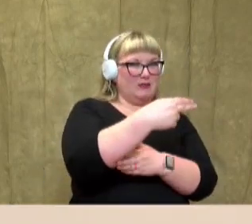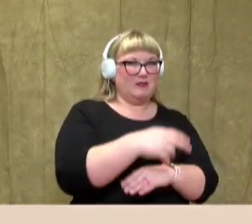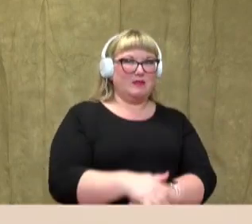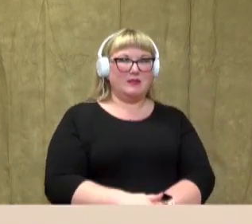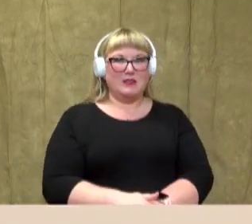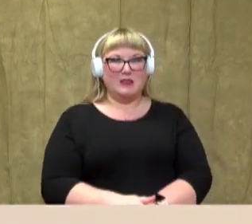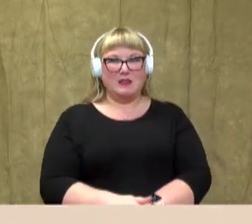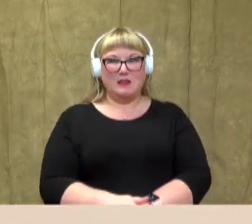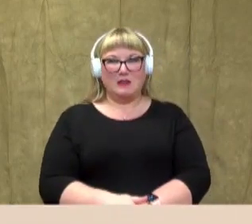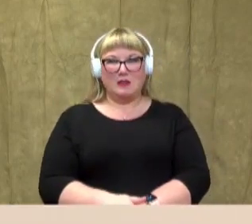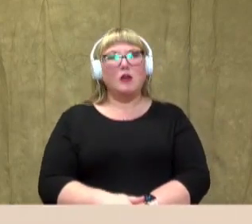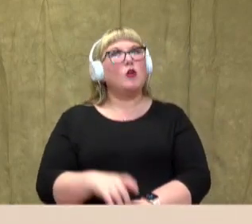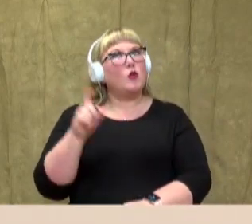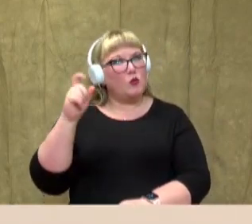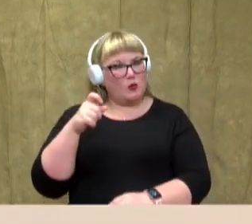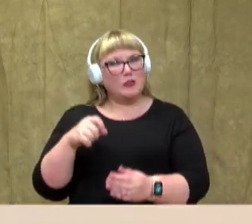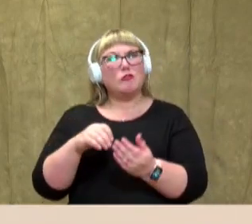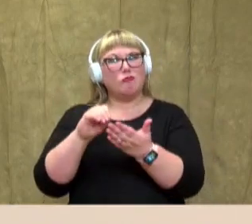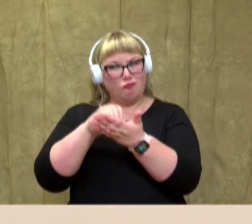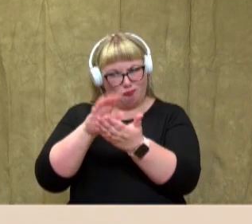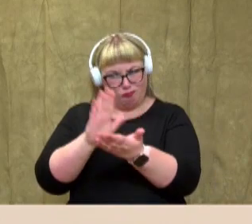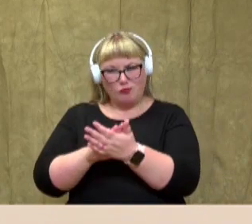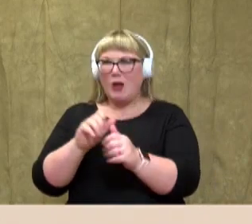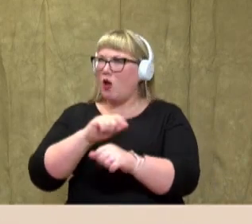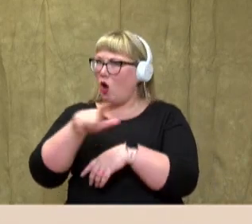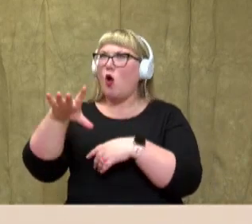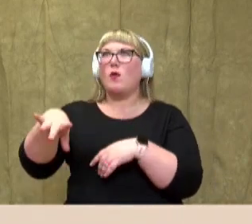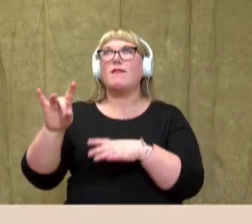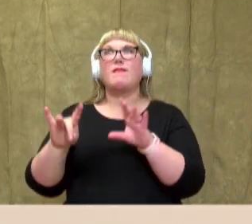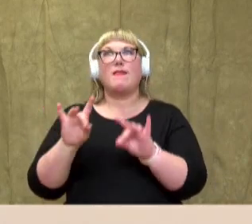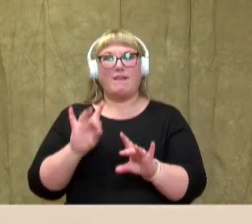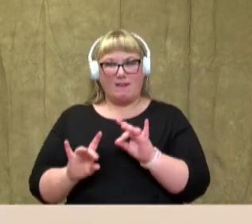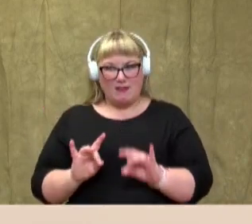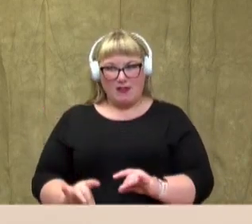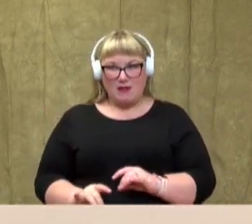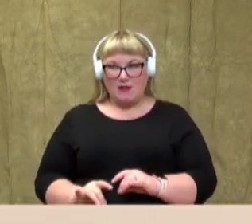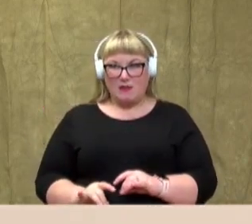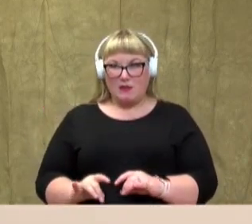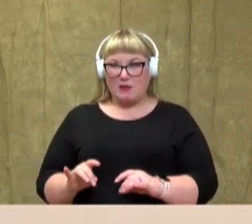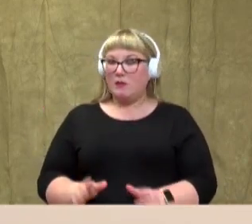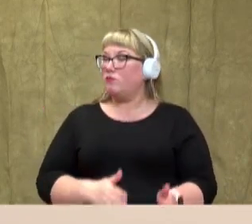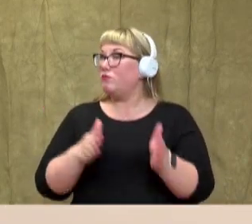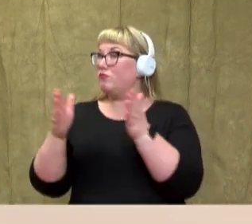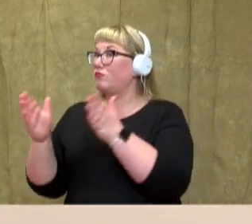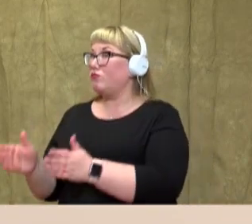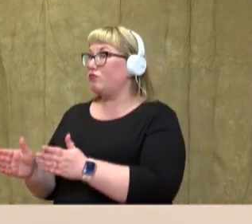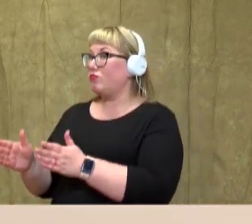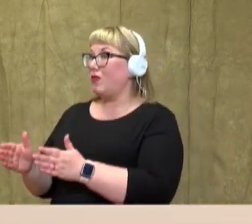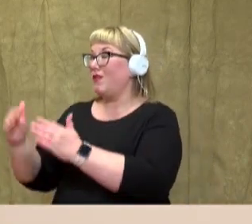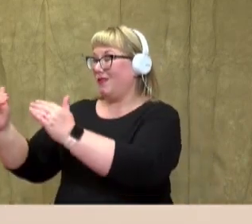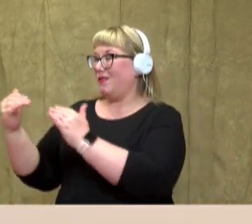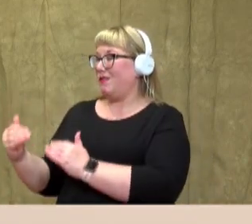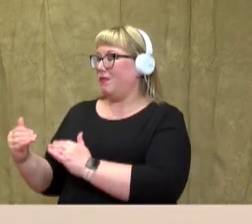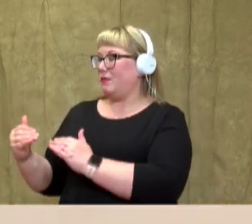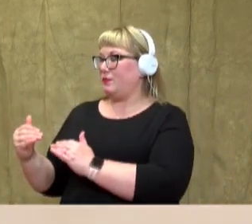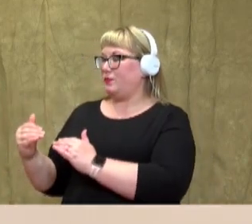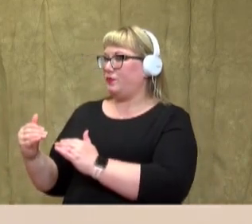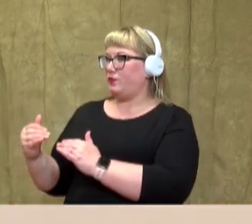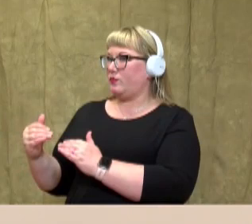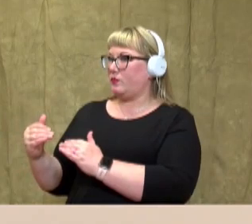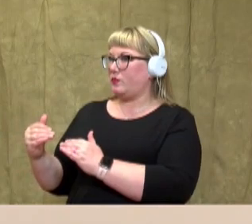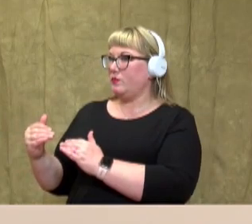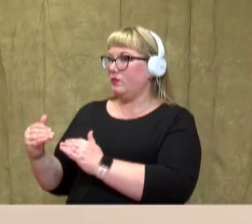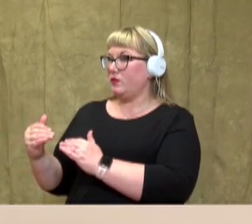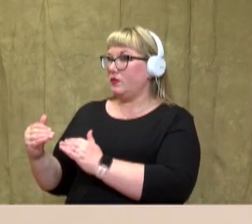recipe because we need to keep track of it, don't we? Absolutely. So let's take a look at our next one. Here they're asking